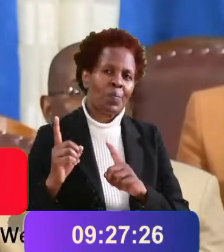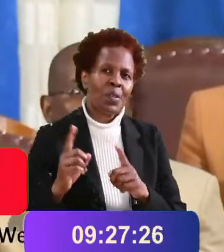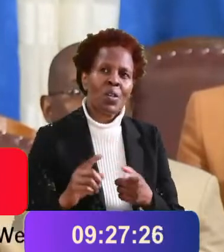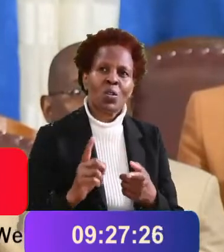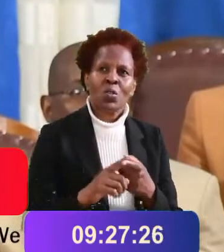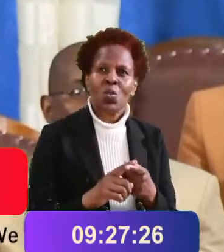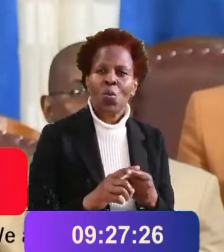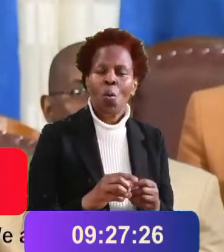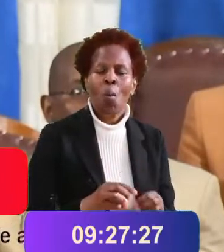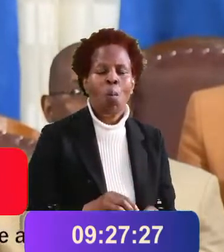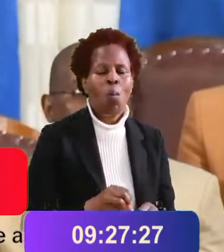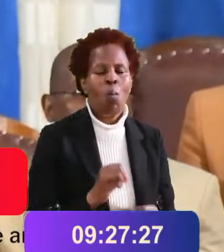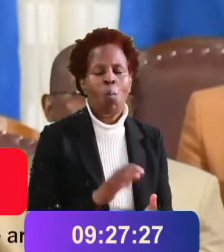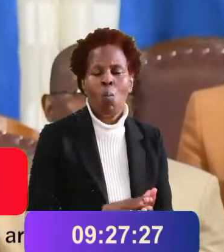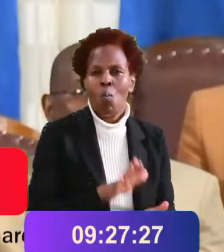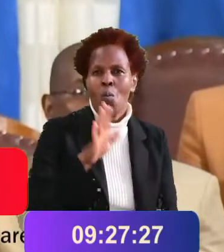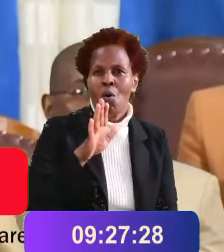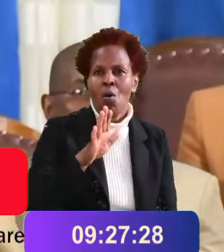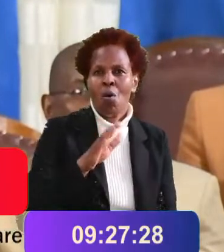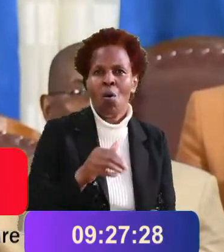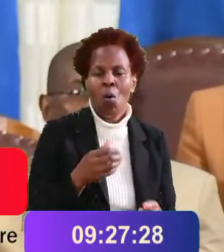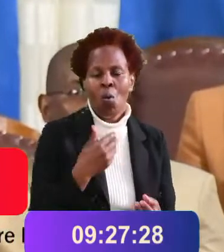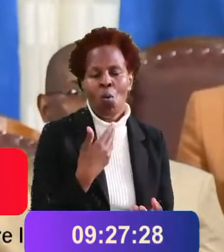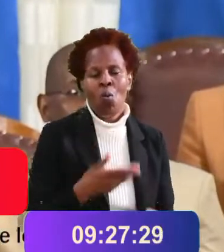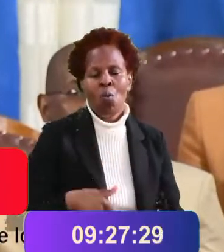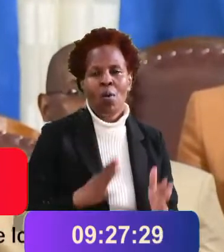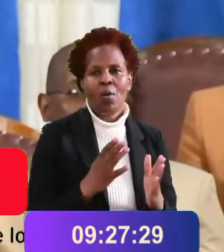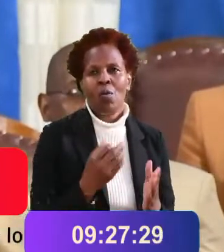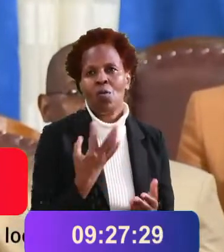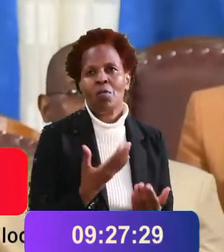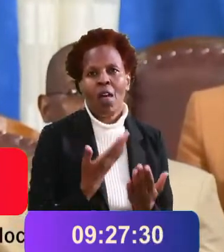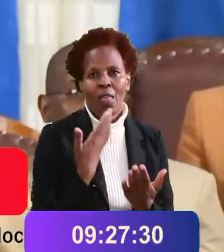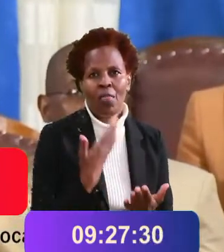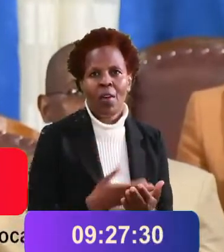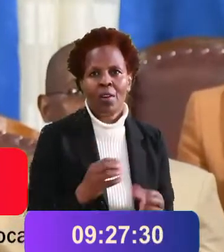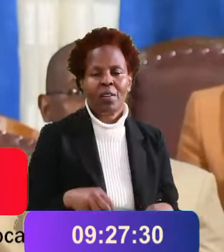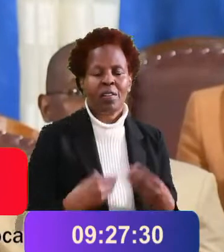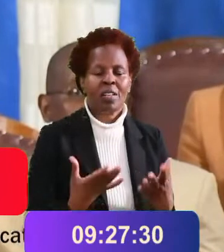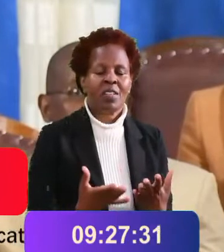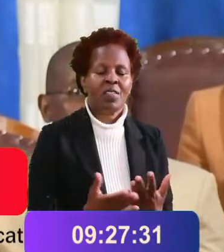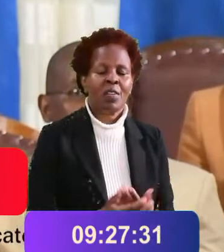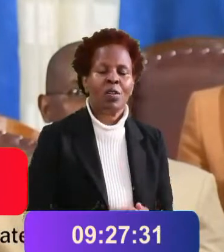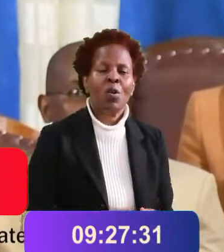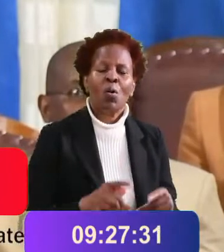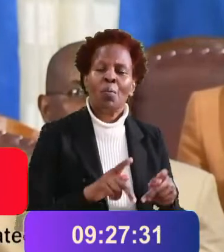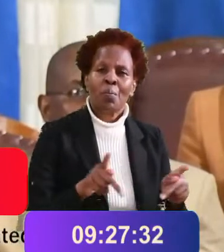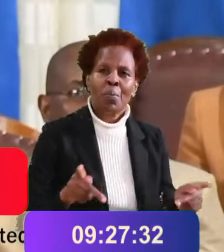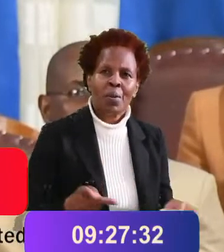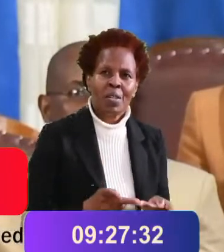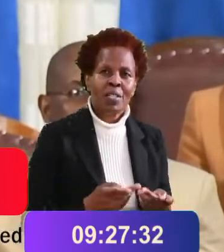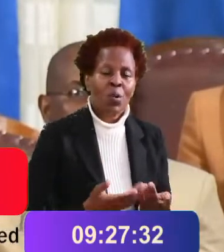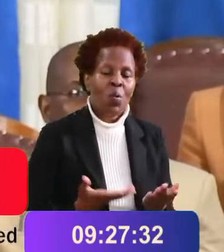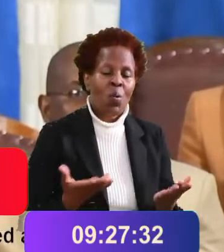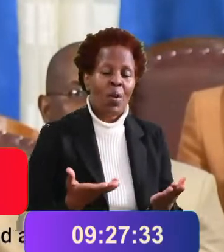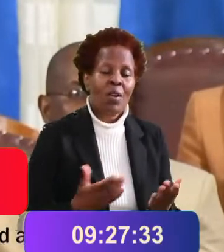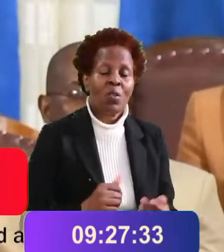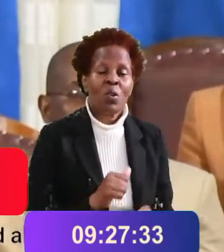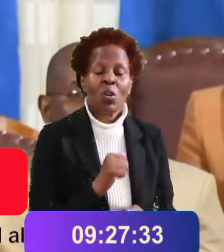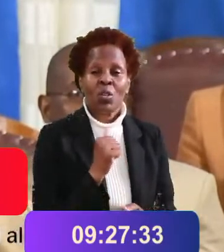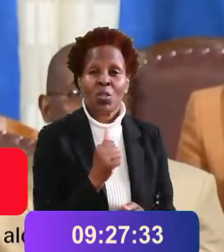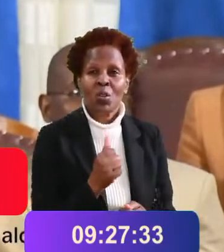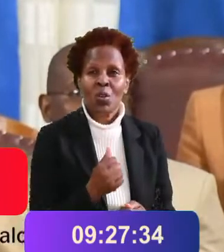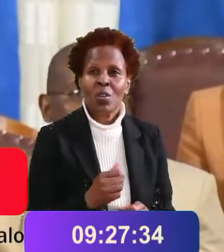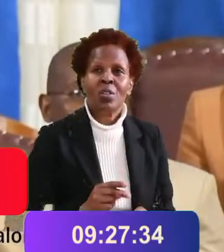more insightful level of thanksgiving. That we may be in a place where we do not use the pain God